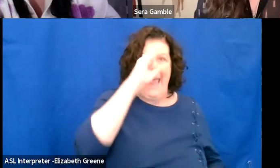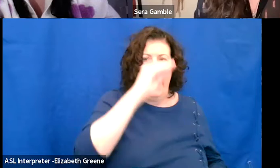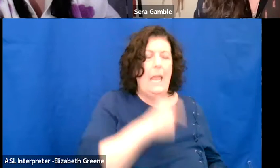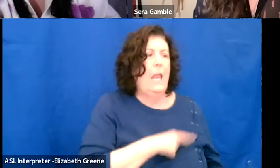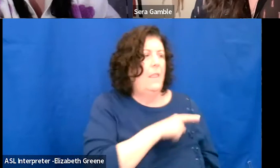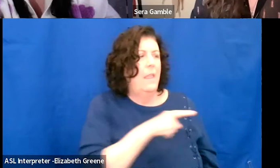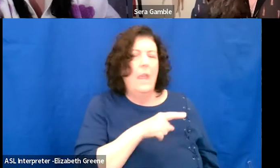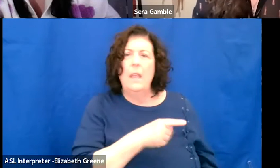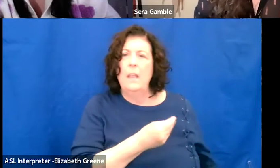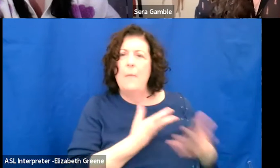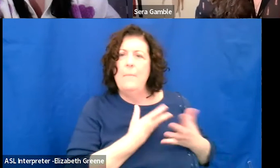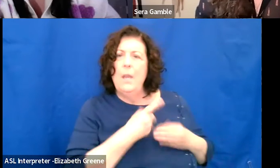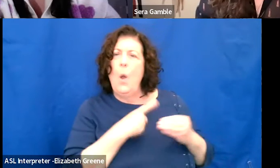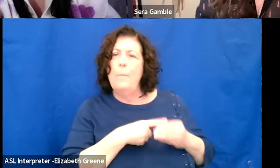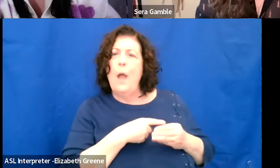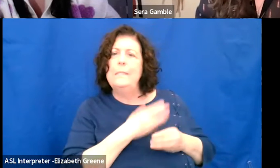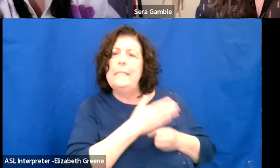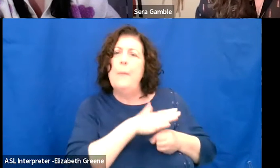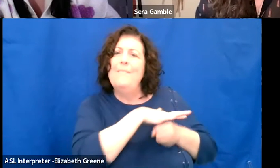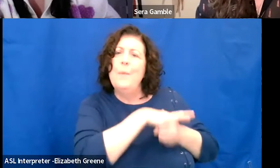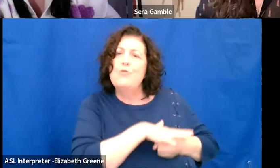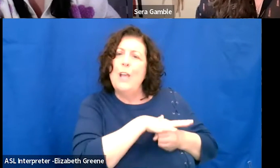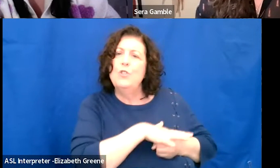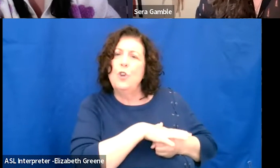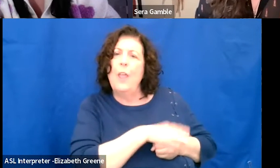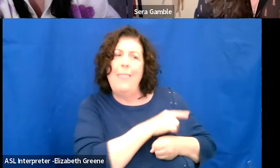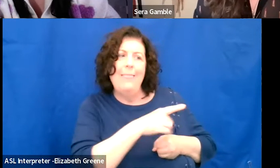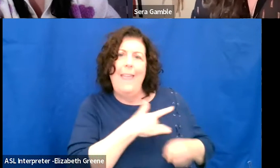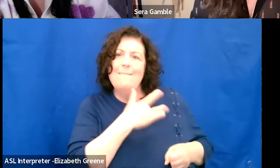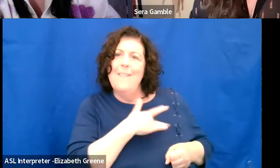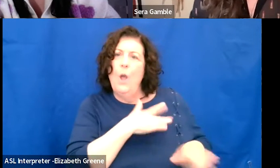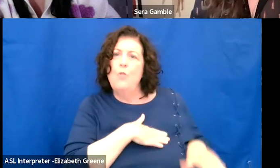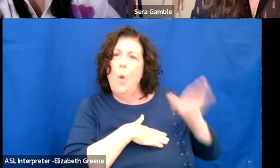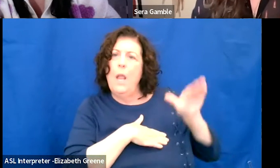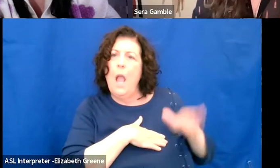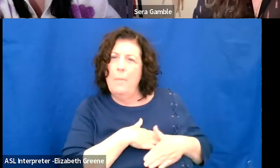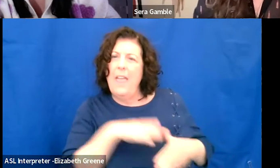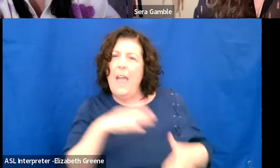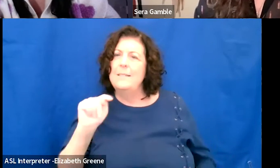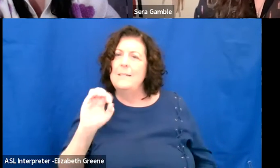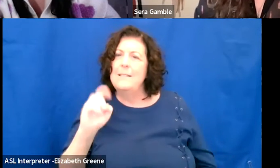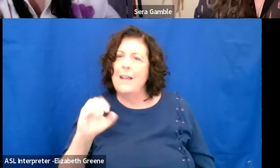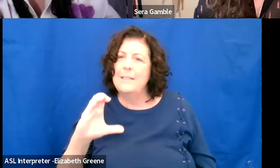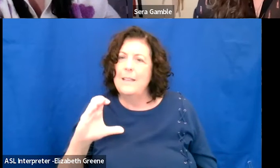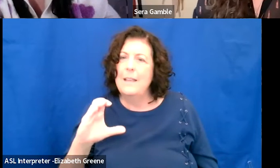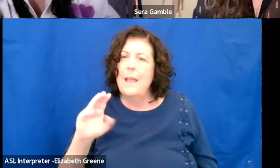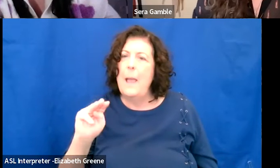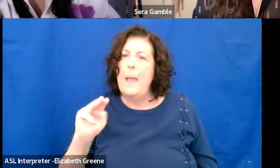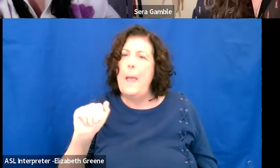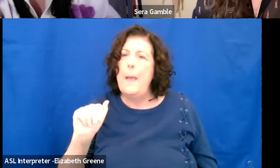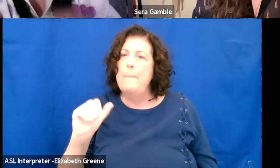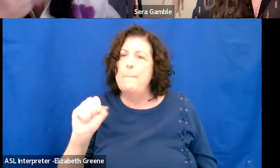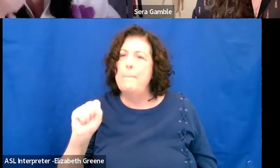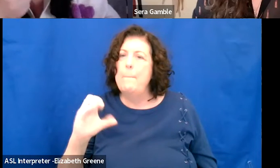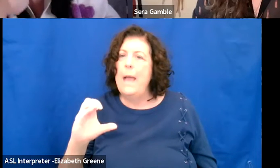were growing up. And I got very excited about that. I thought this can be a deeper show with these perspectives. Well, you know, and that brings up a good thing too.